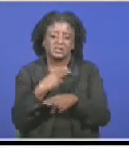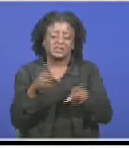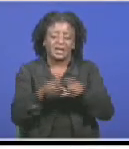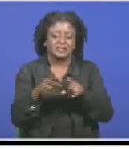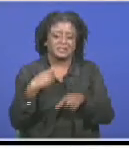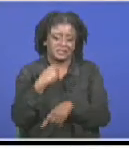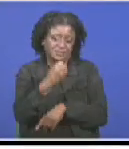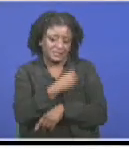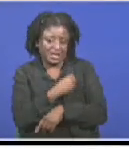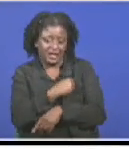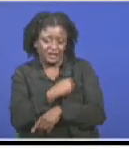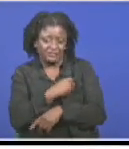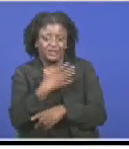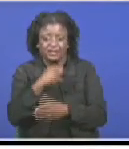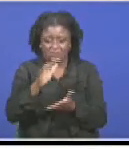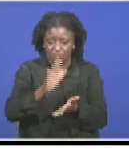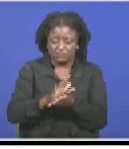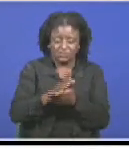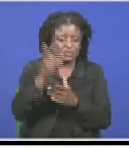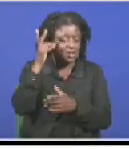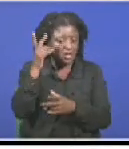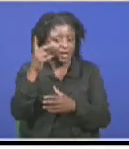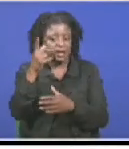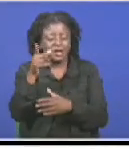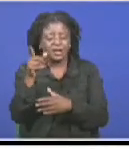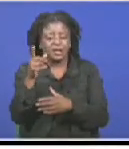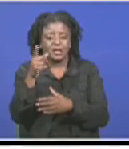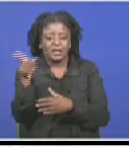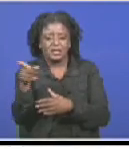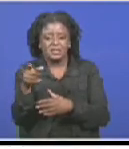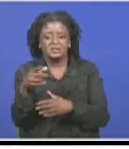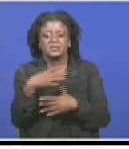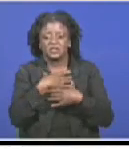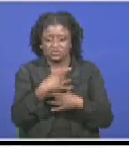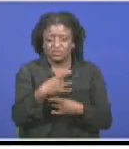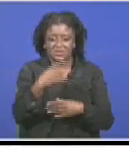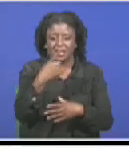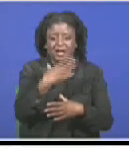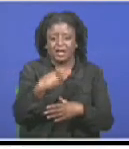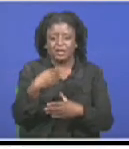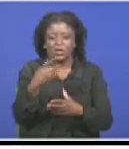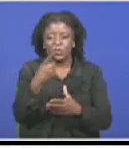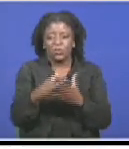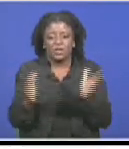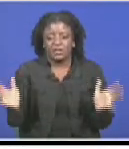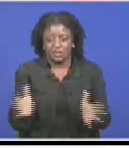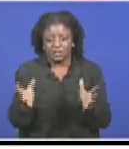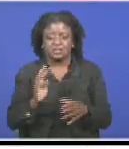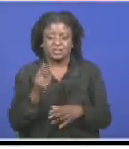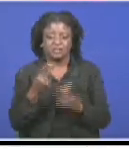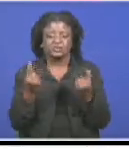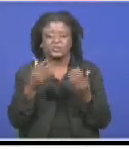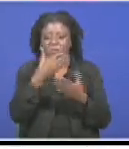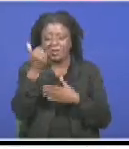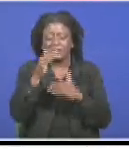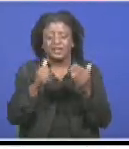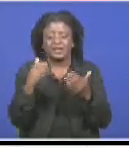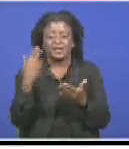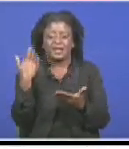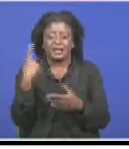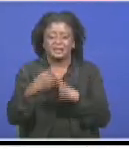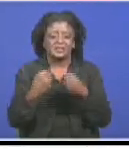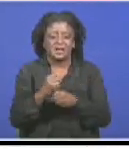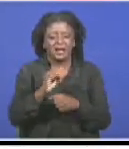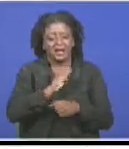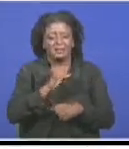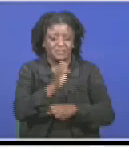body to hear what he has his particular interest in, and it really would motivate us to do even better than we did last year. I'm just like energetic and